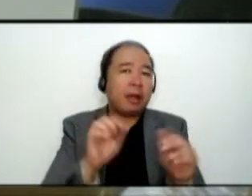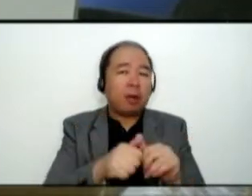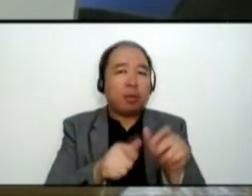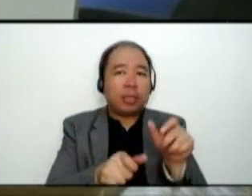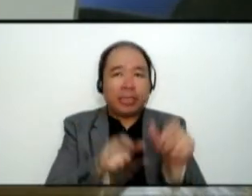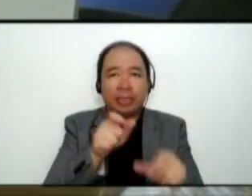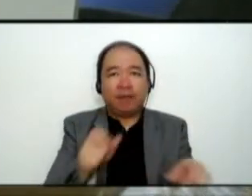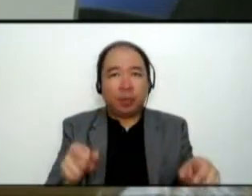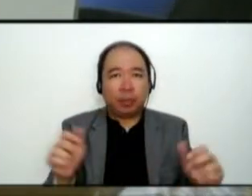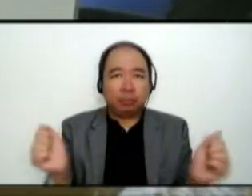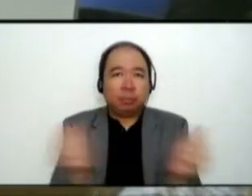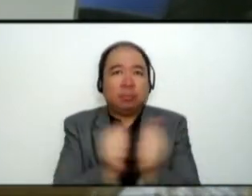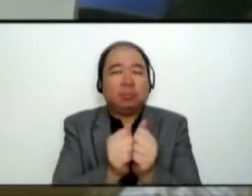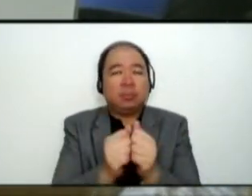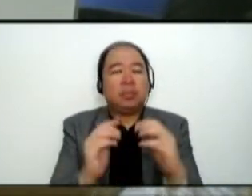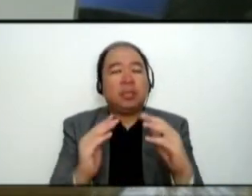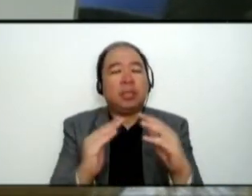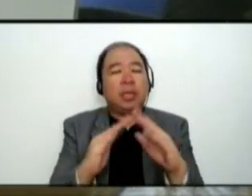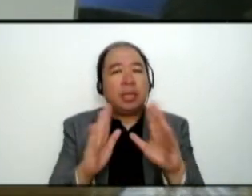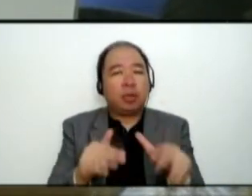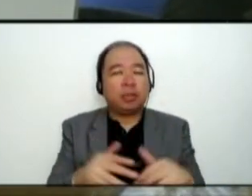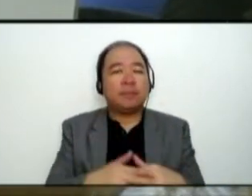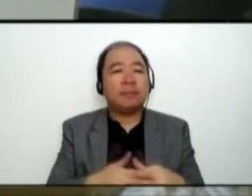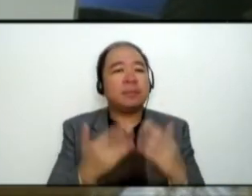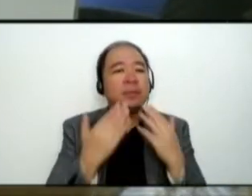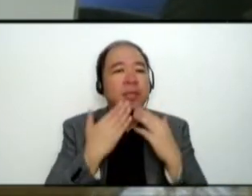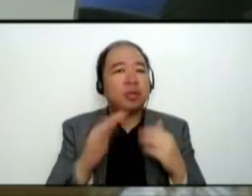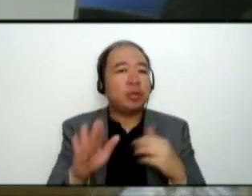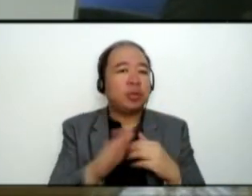together. Thank you for your patient hearing.